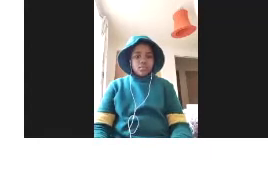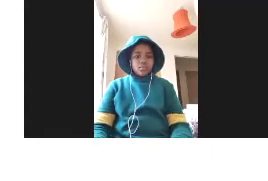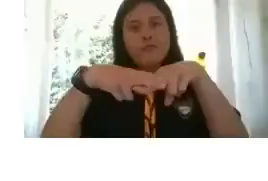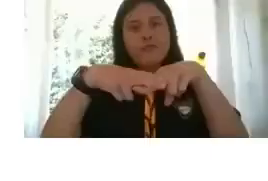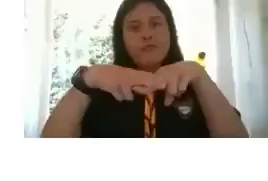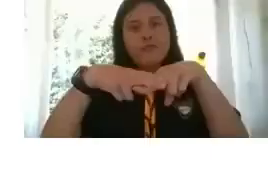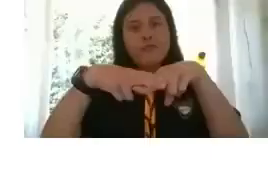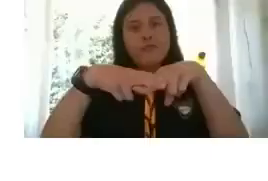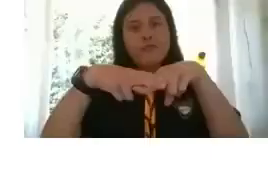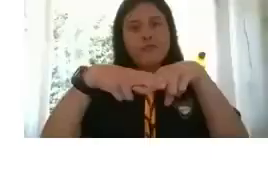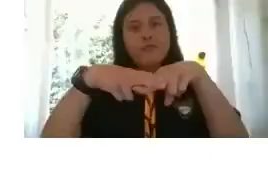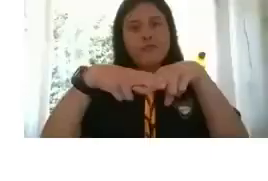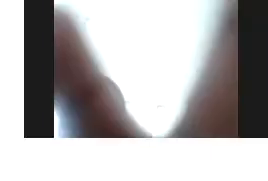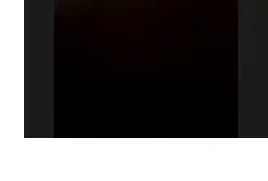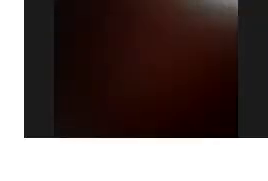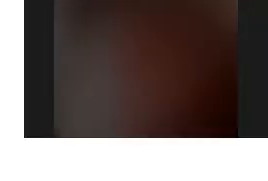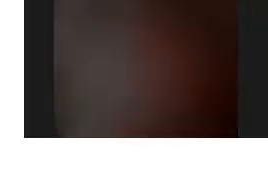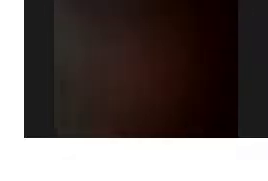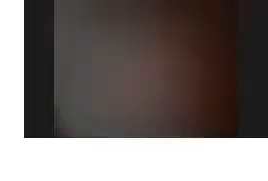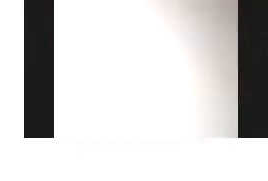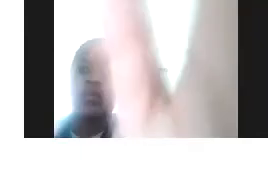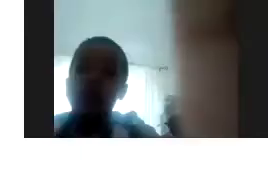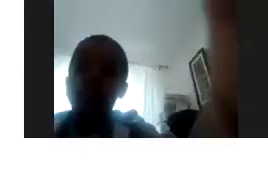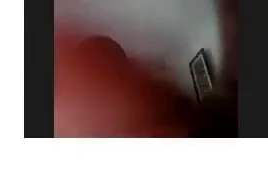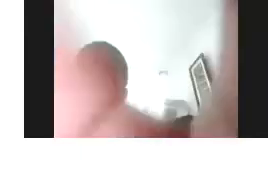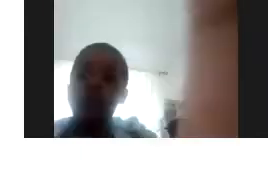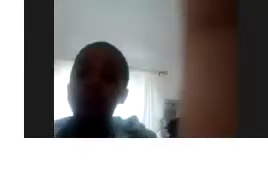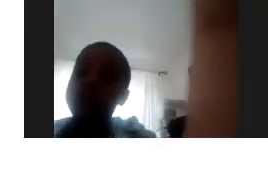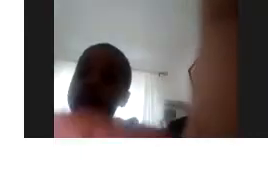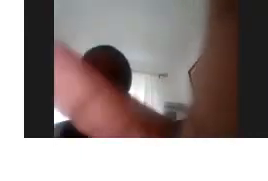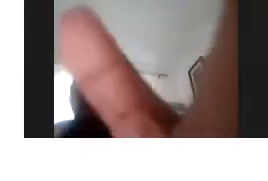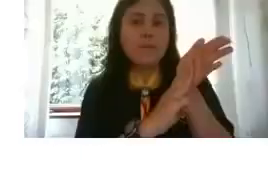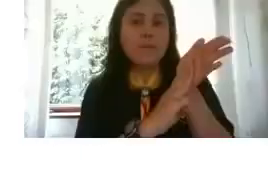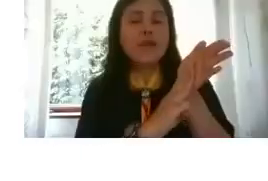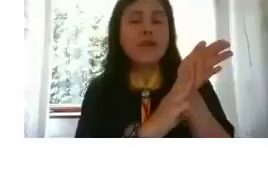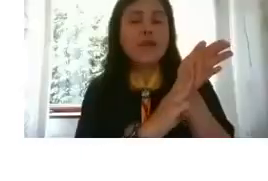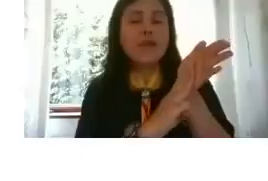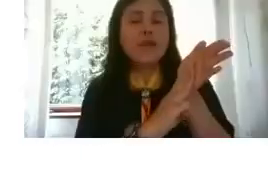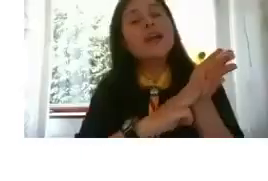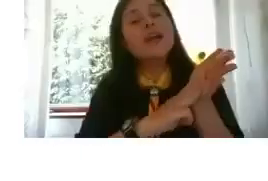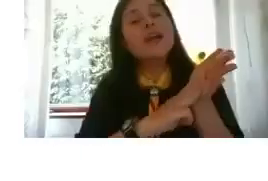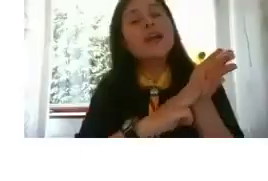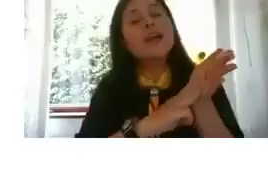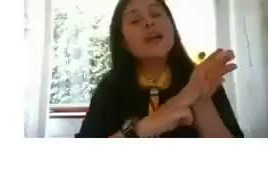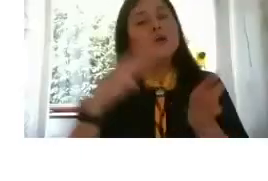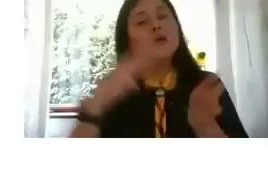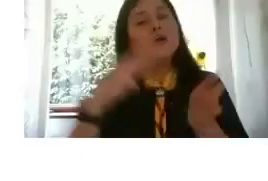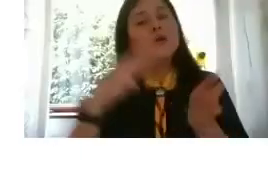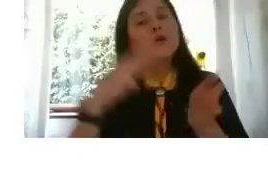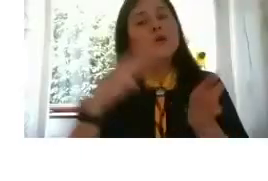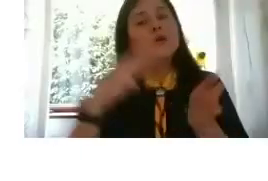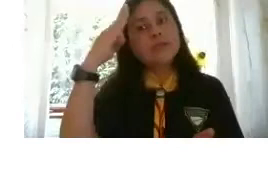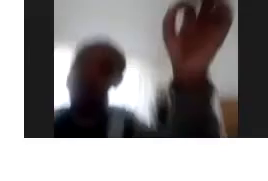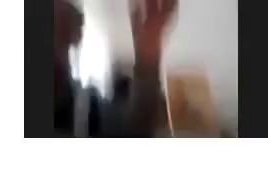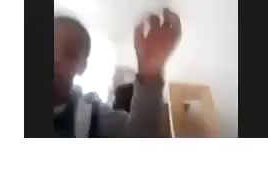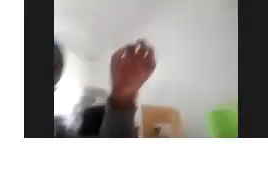family. That is family. Mother, you can put the M here, but there are some